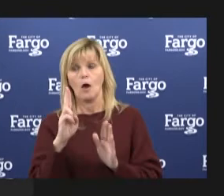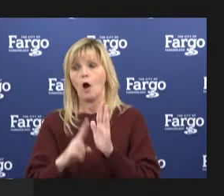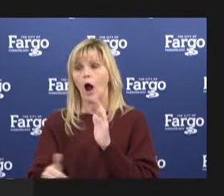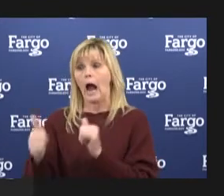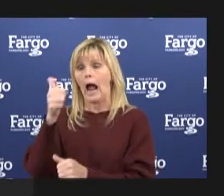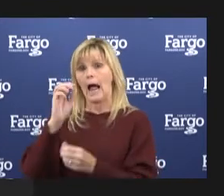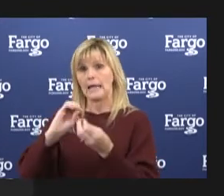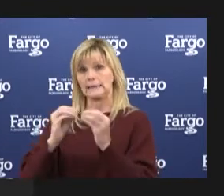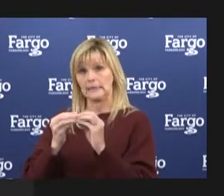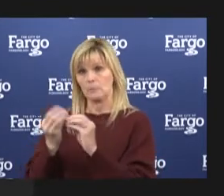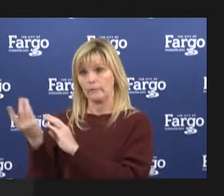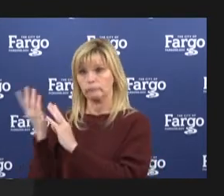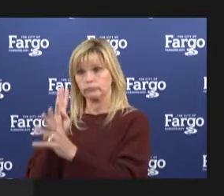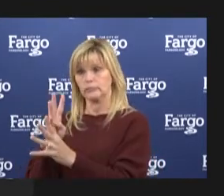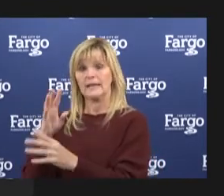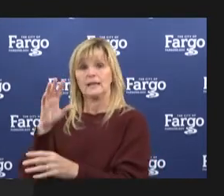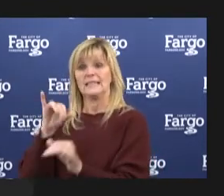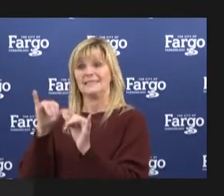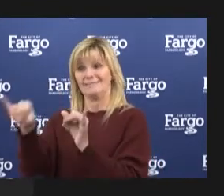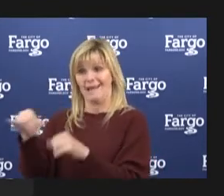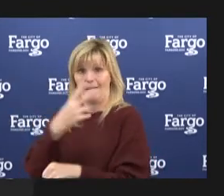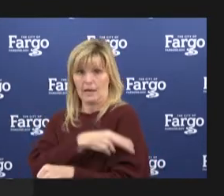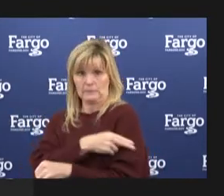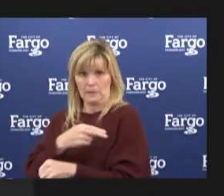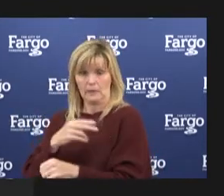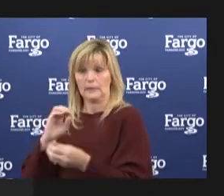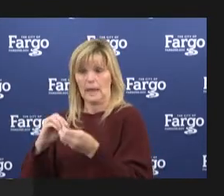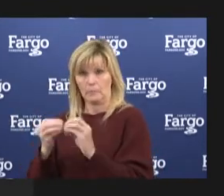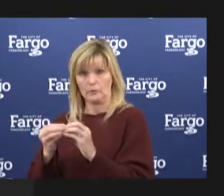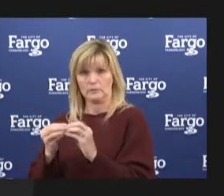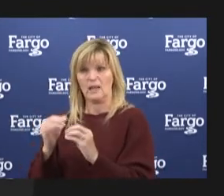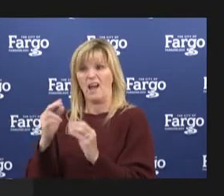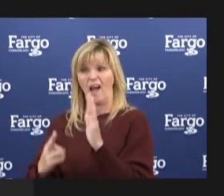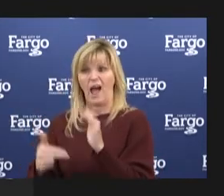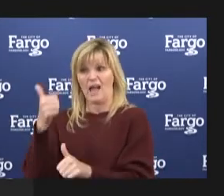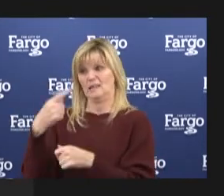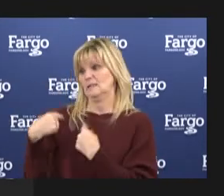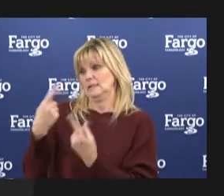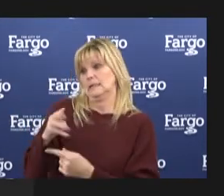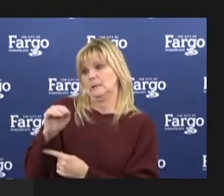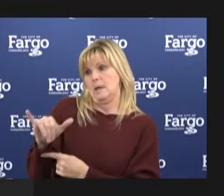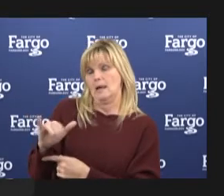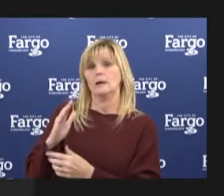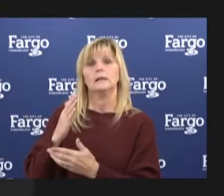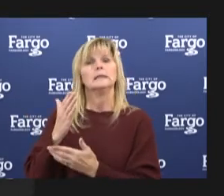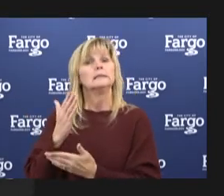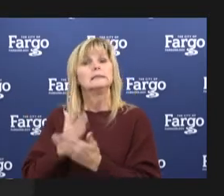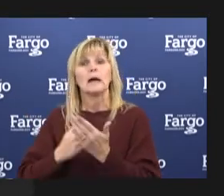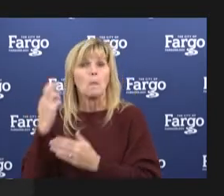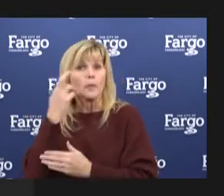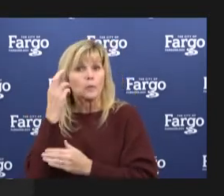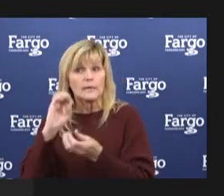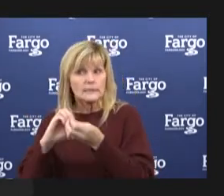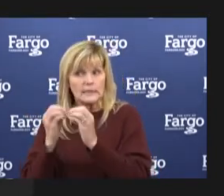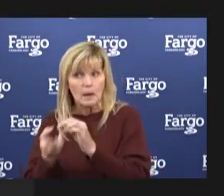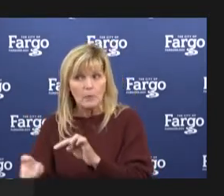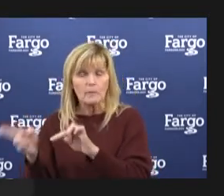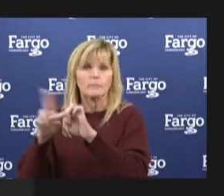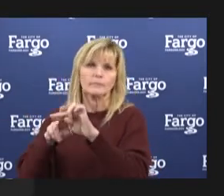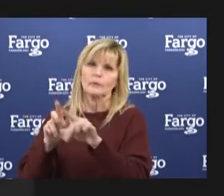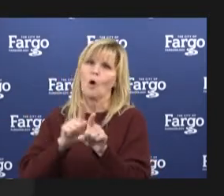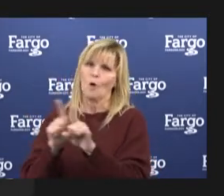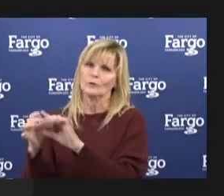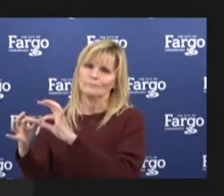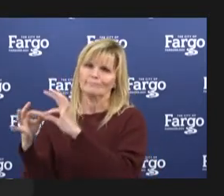of inpatient COVID-19 patients since May. Some of the increase in our demand is also clearly